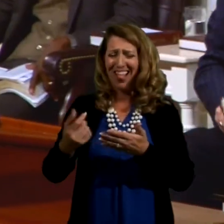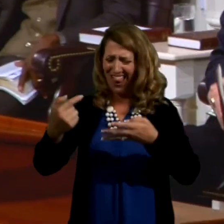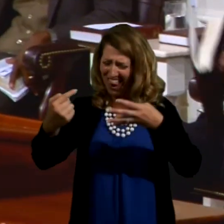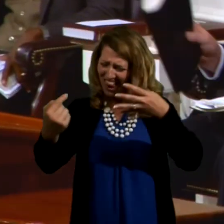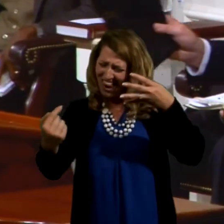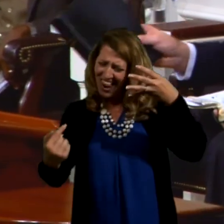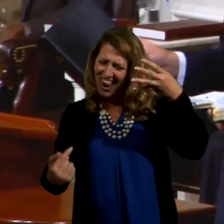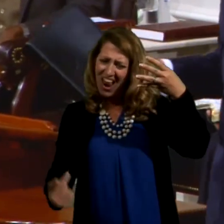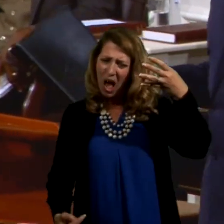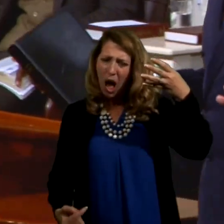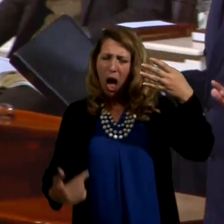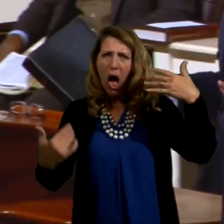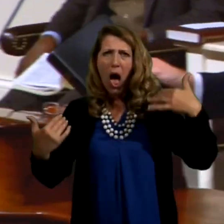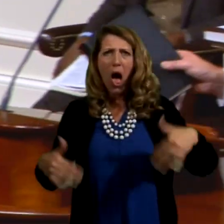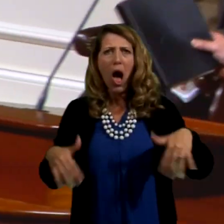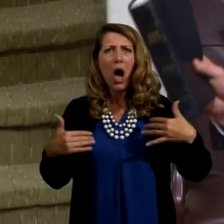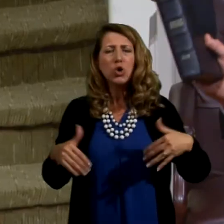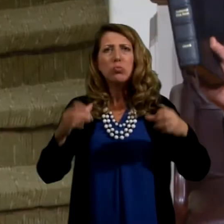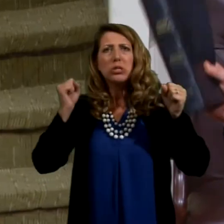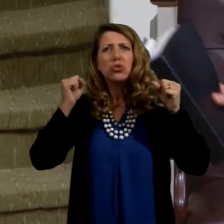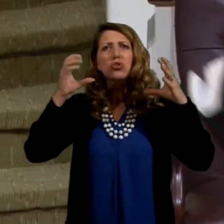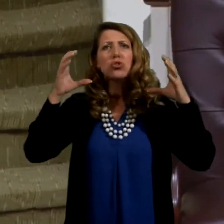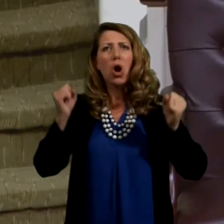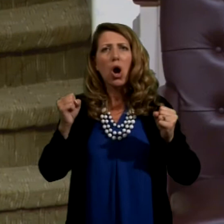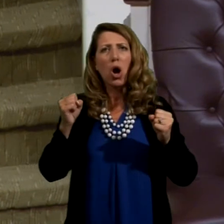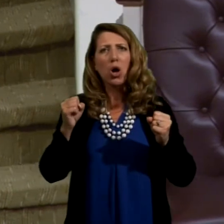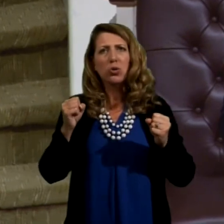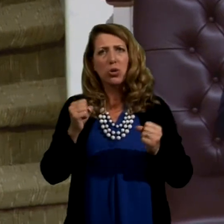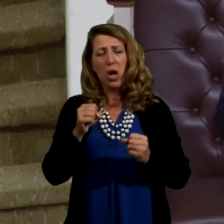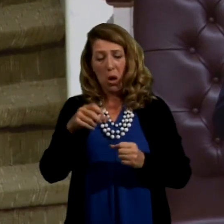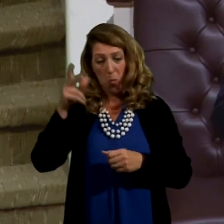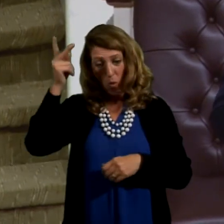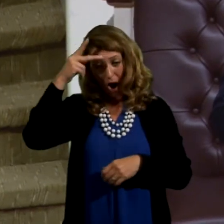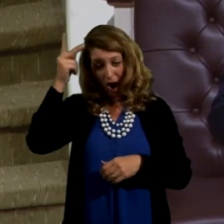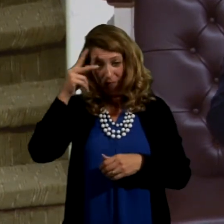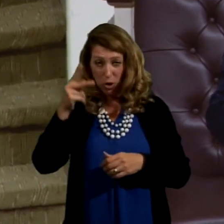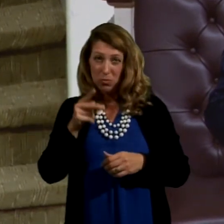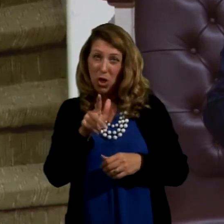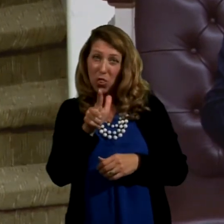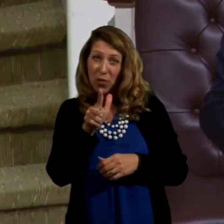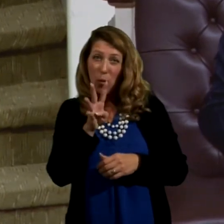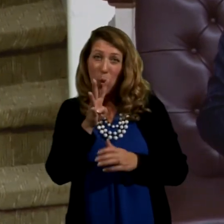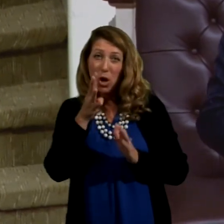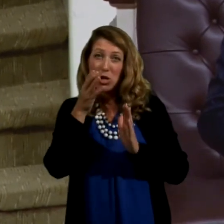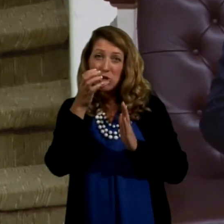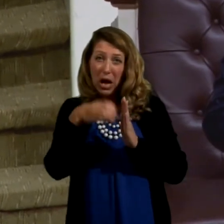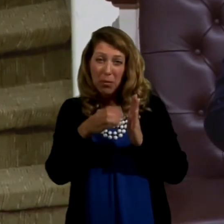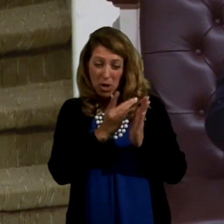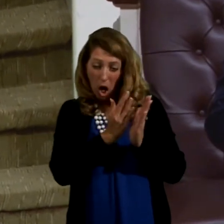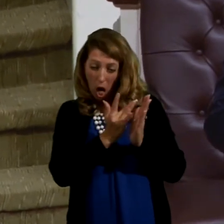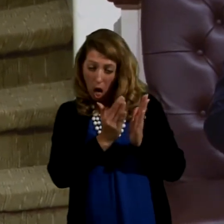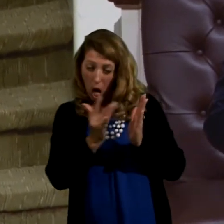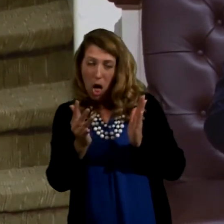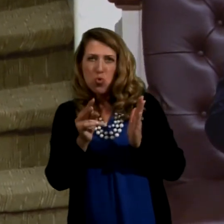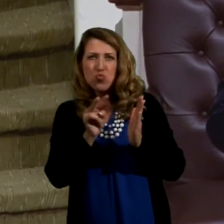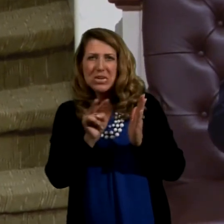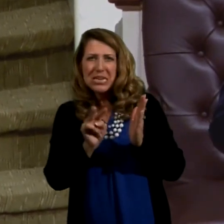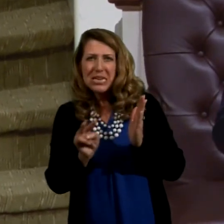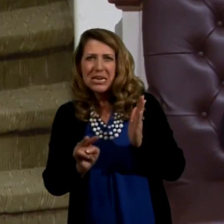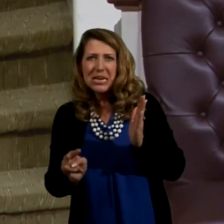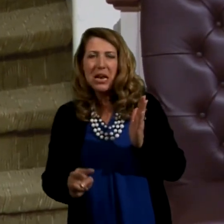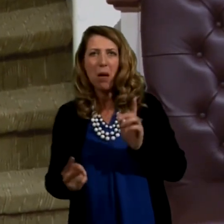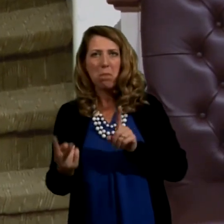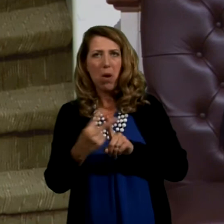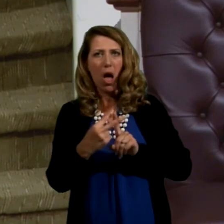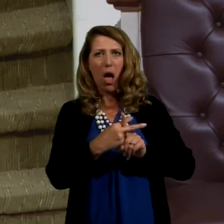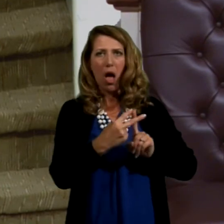You would be revolutionized if you took the 34 chapters of the book of Proverbs and read those and apply those principles. God,